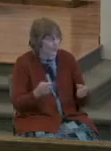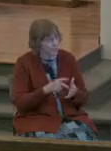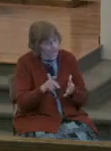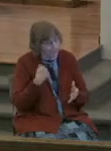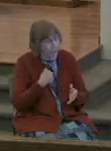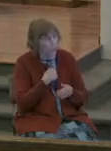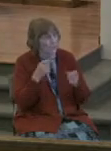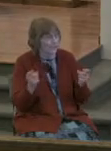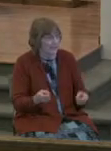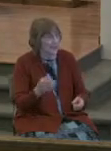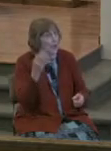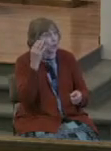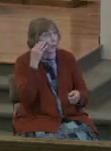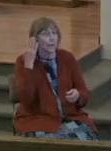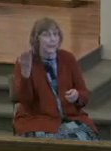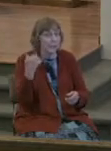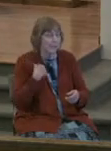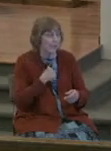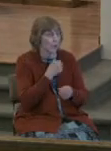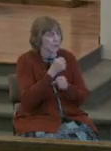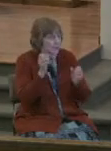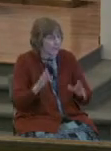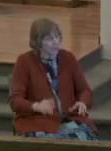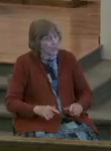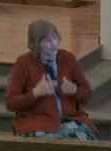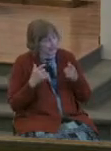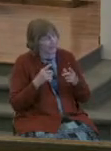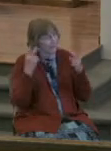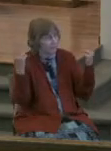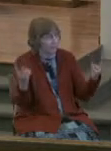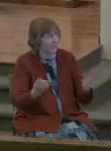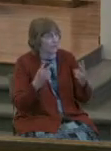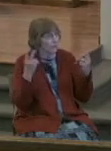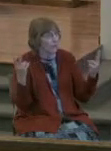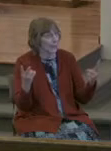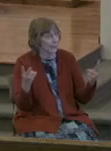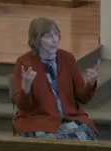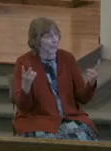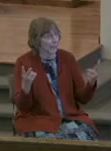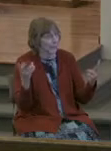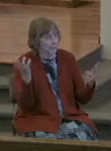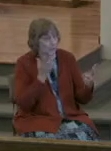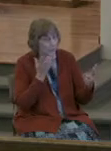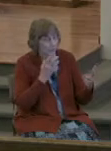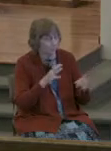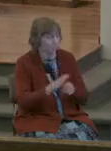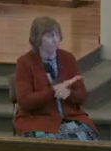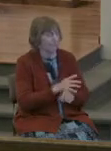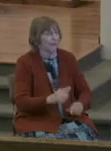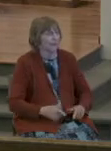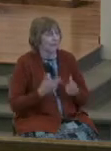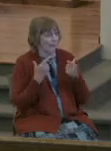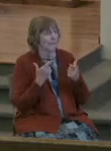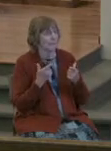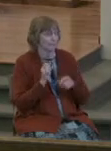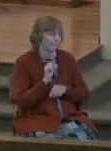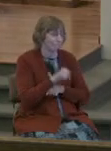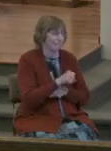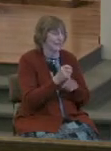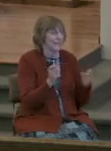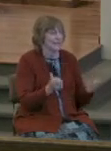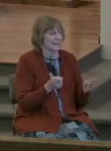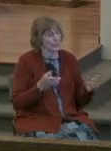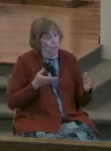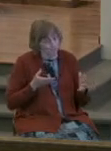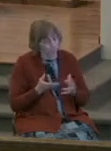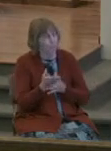sin, and knowing Him as our Savior, we can live in victory and abundance of life over our sin, living through